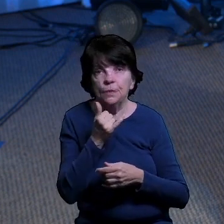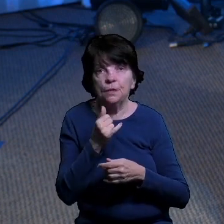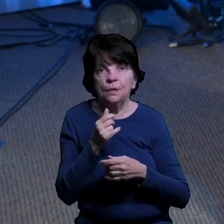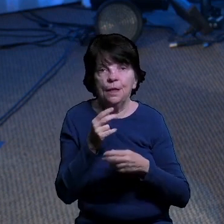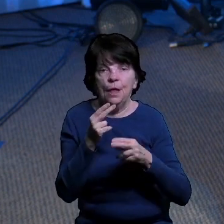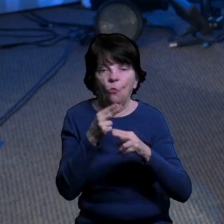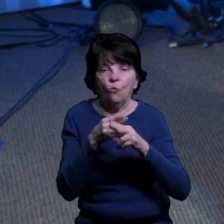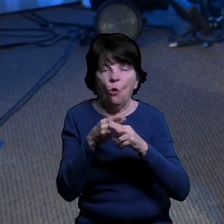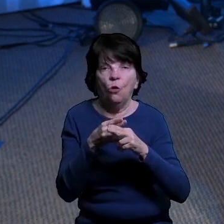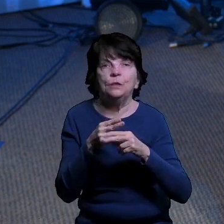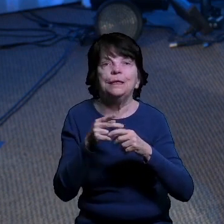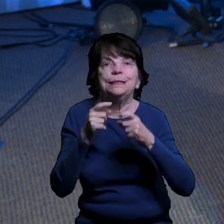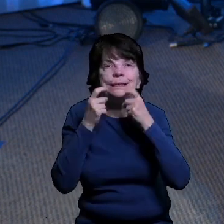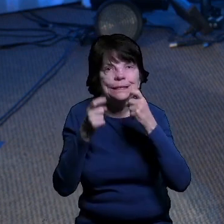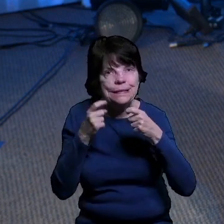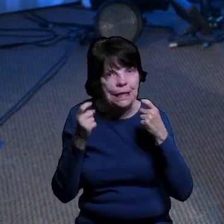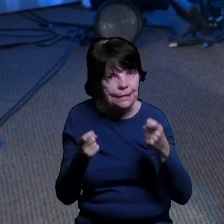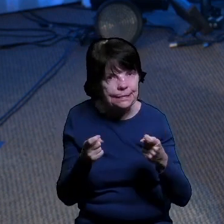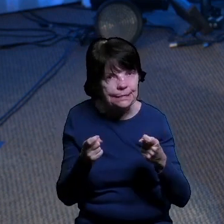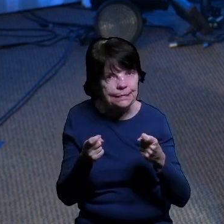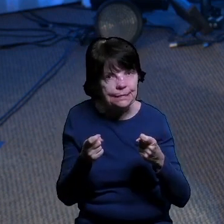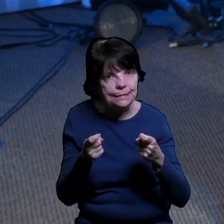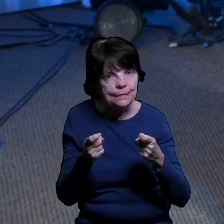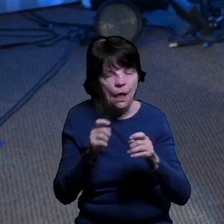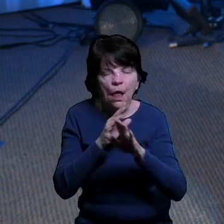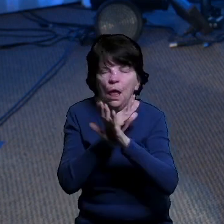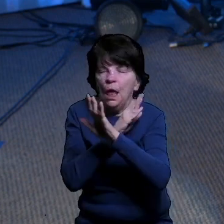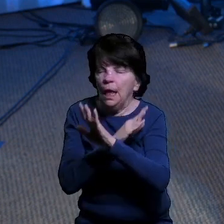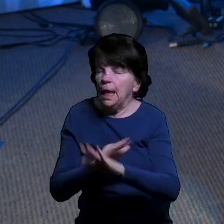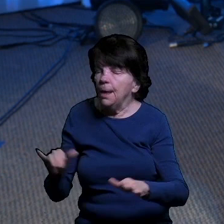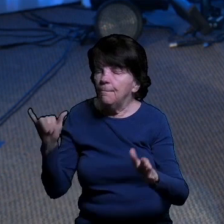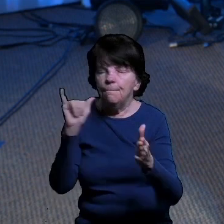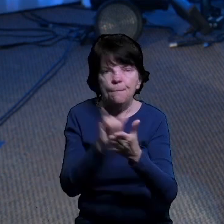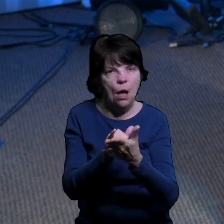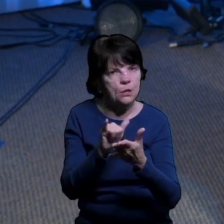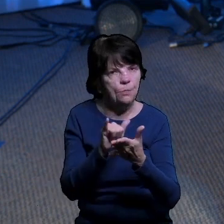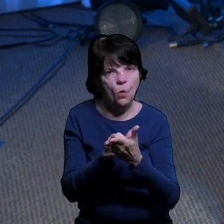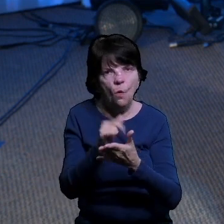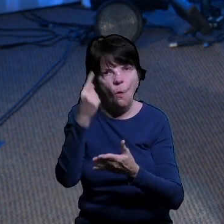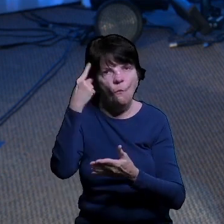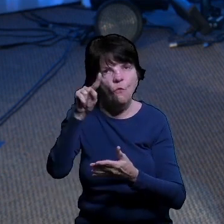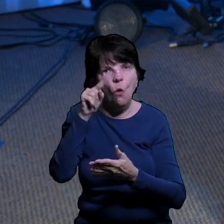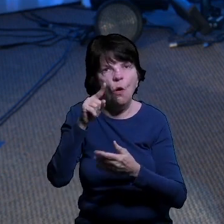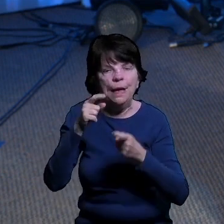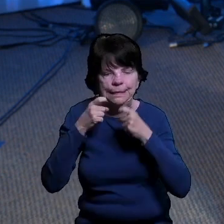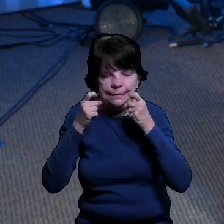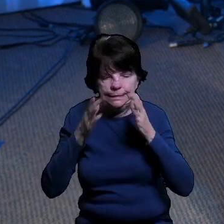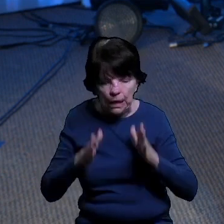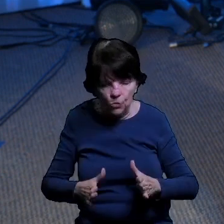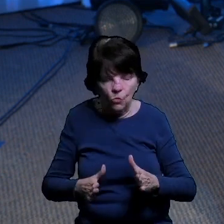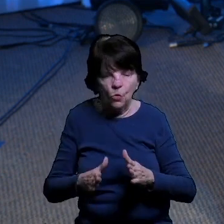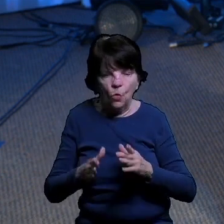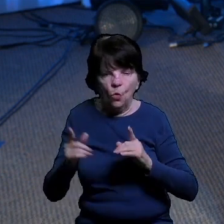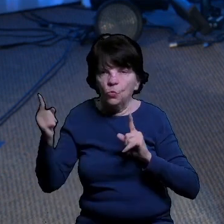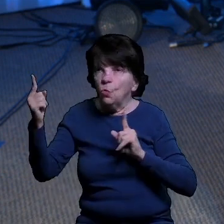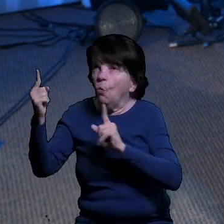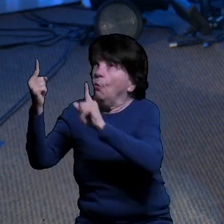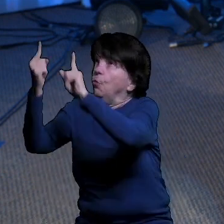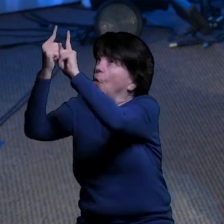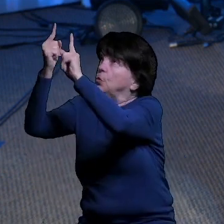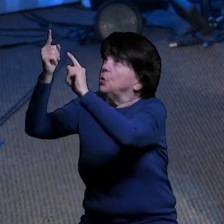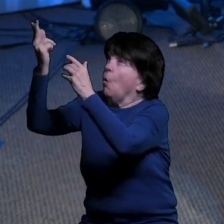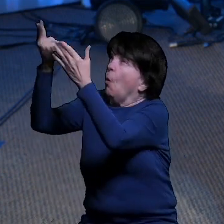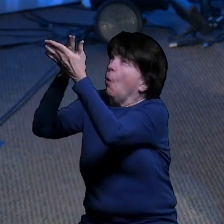it's impossible for a sinful person to approach a holy God. And that's why Jesus